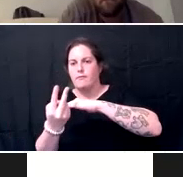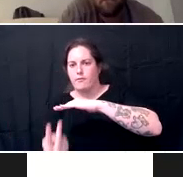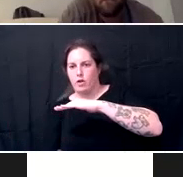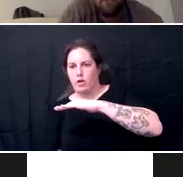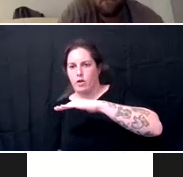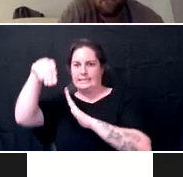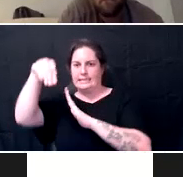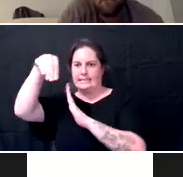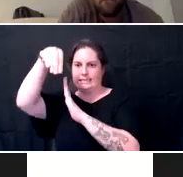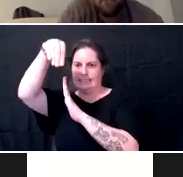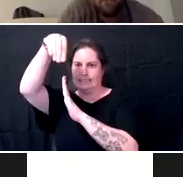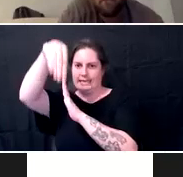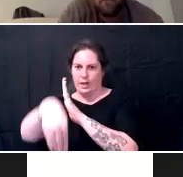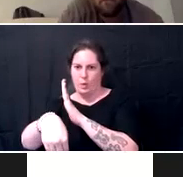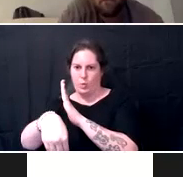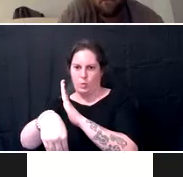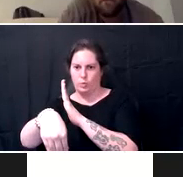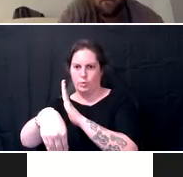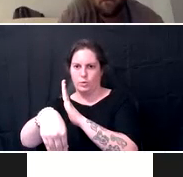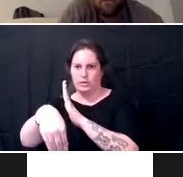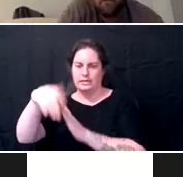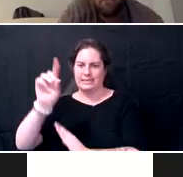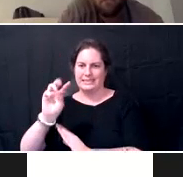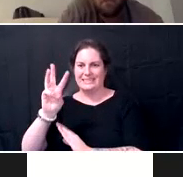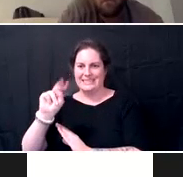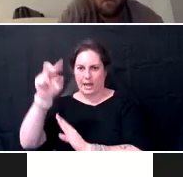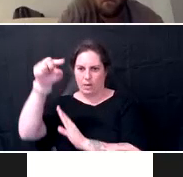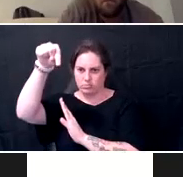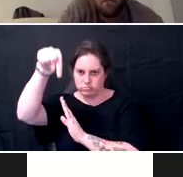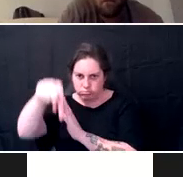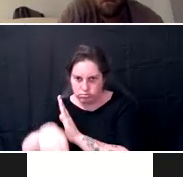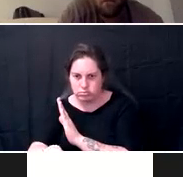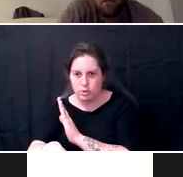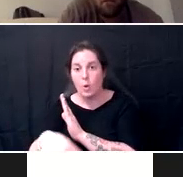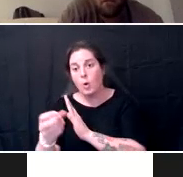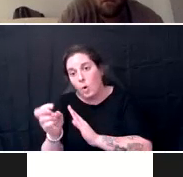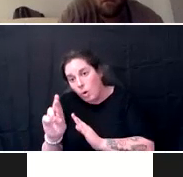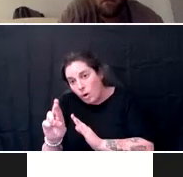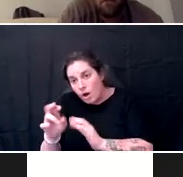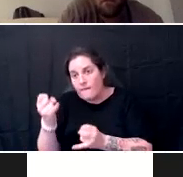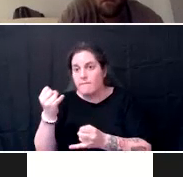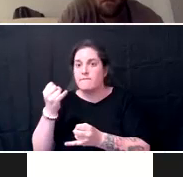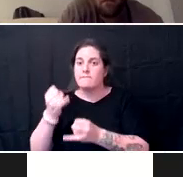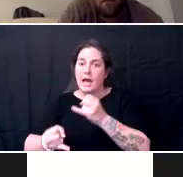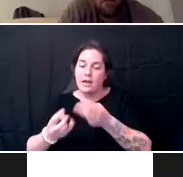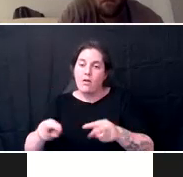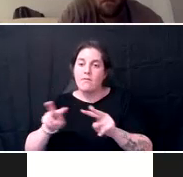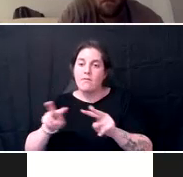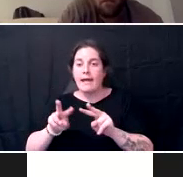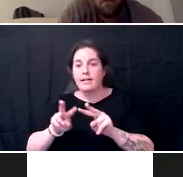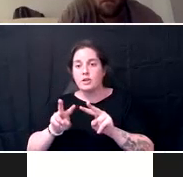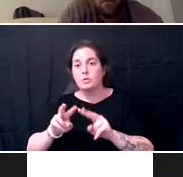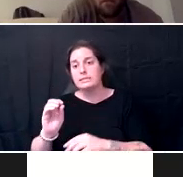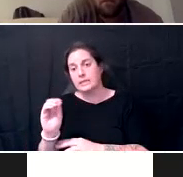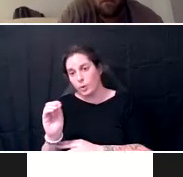be mindful of that. Or you could take the final value as zero and then say